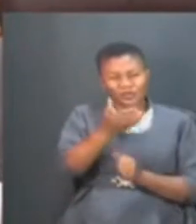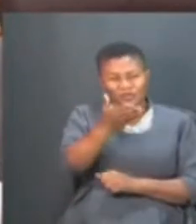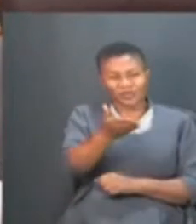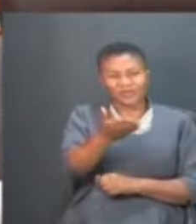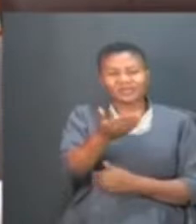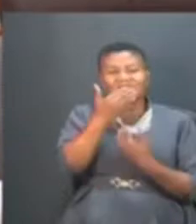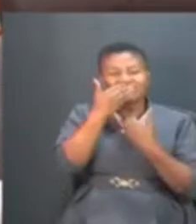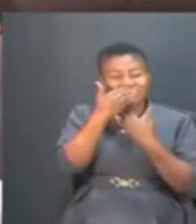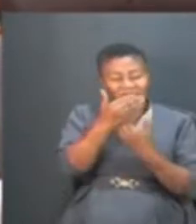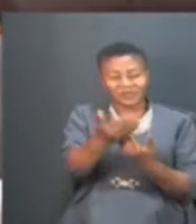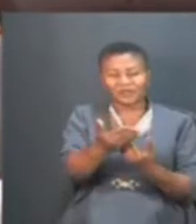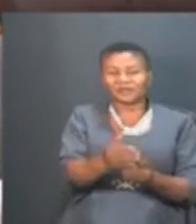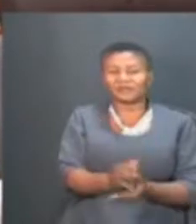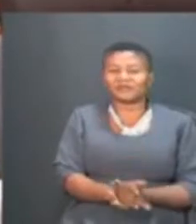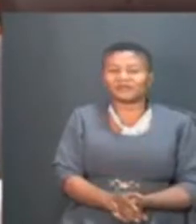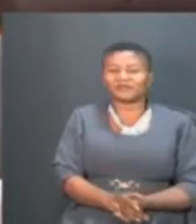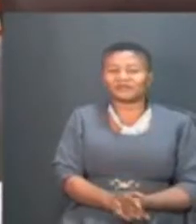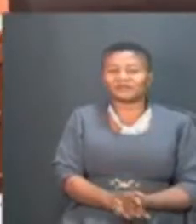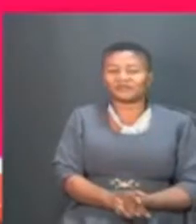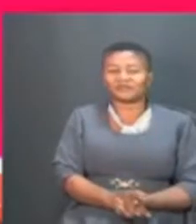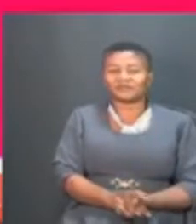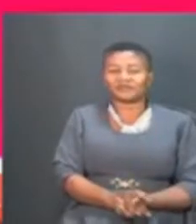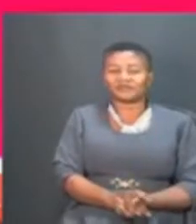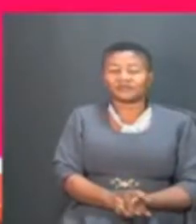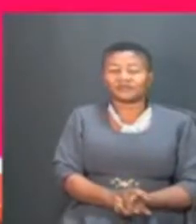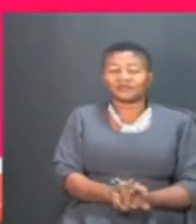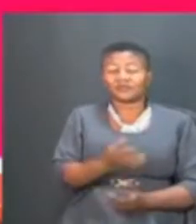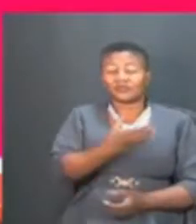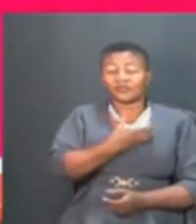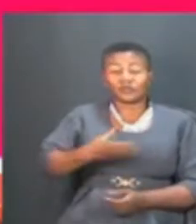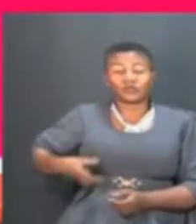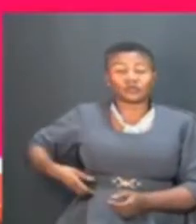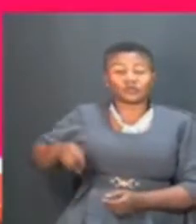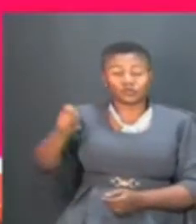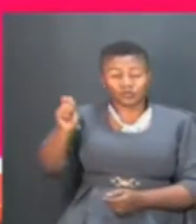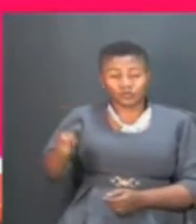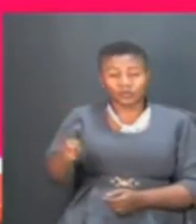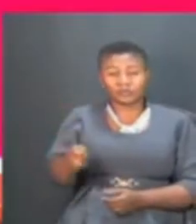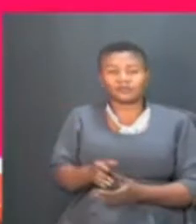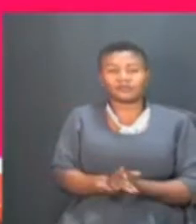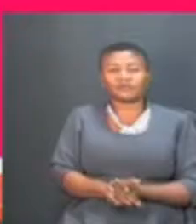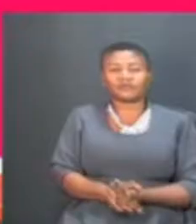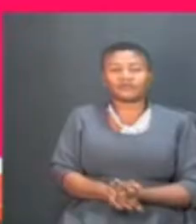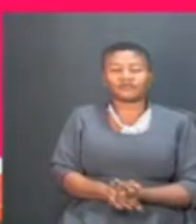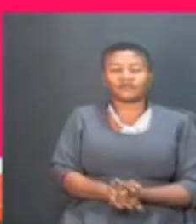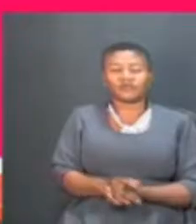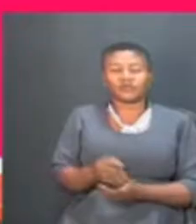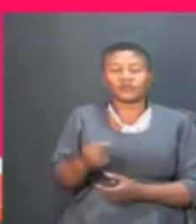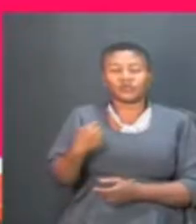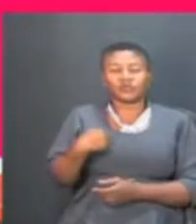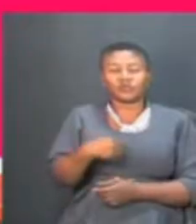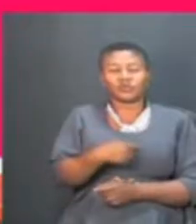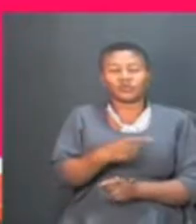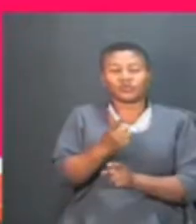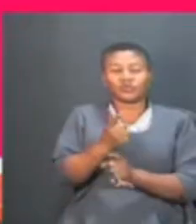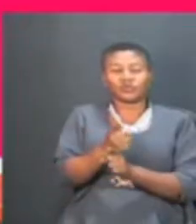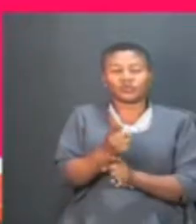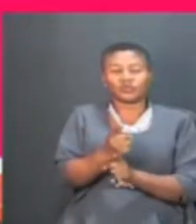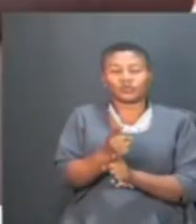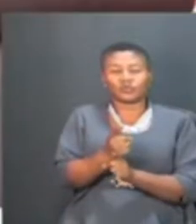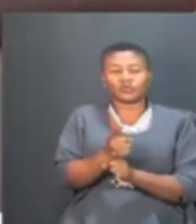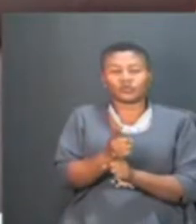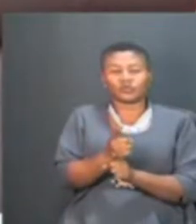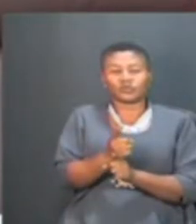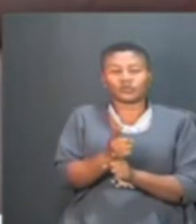your guidance. Yes. So, Chief Whip, not to belabor the point, we just exhausted or